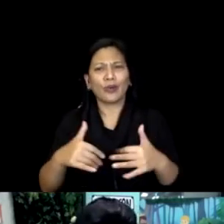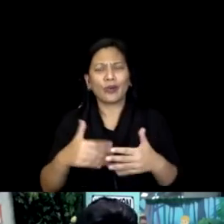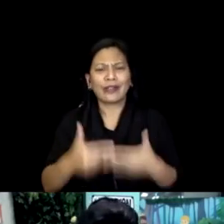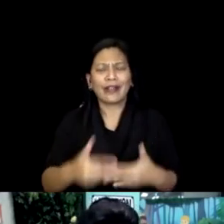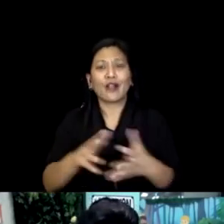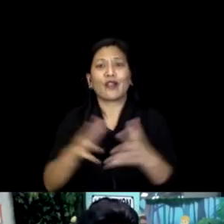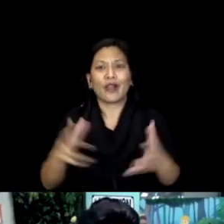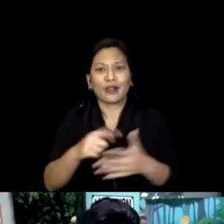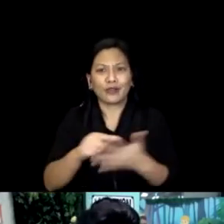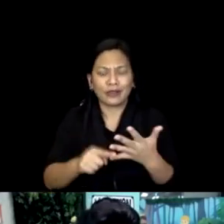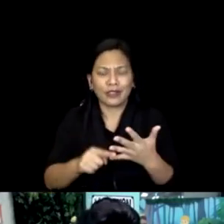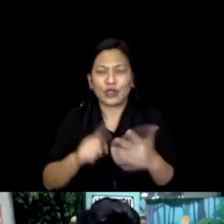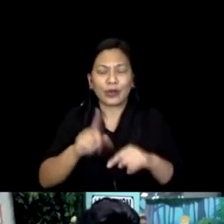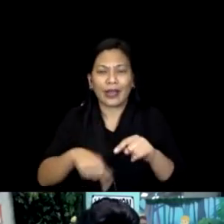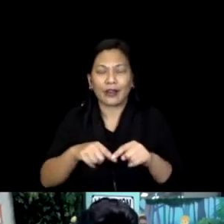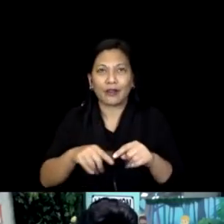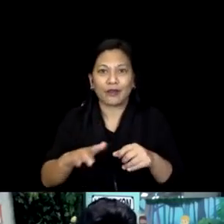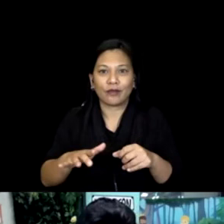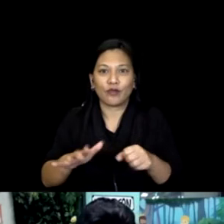complete way.